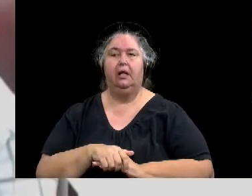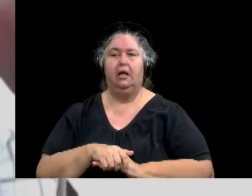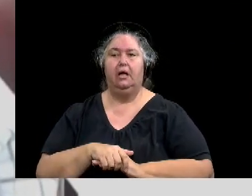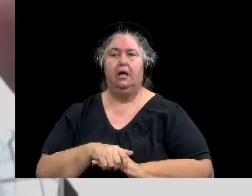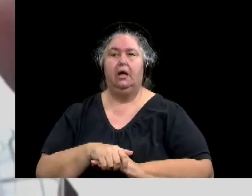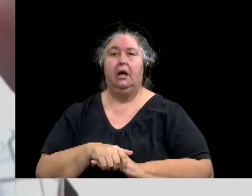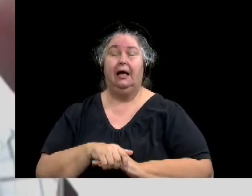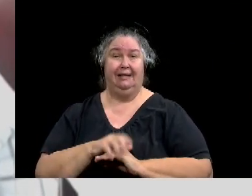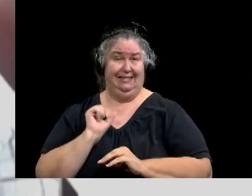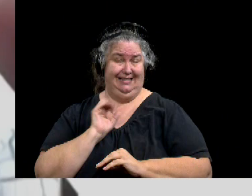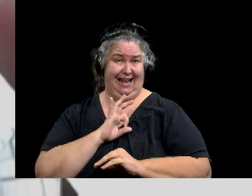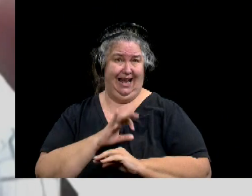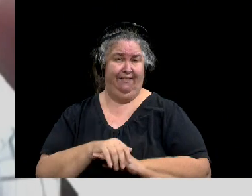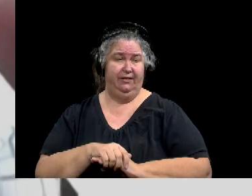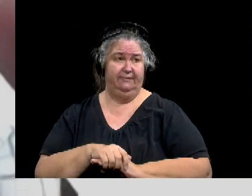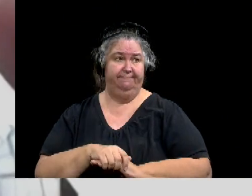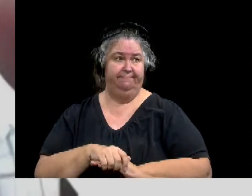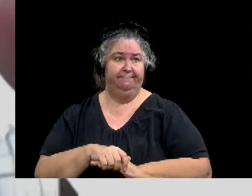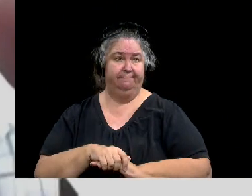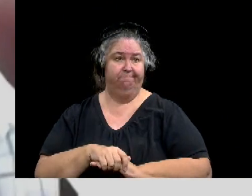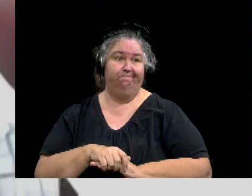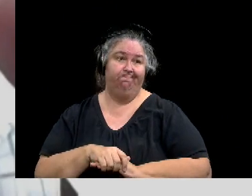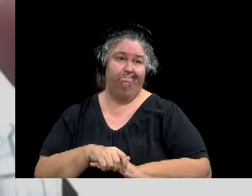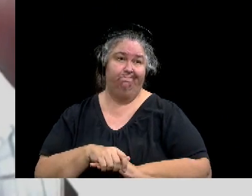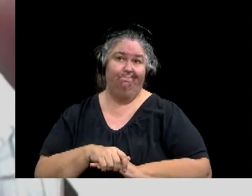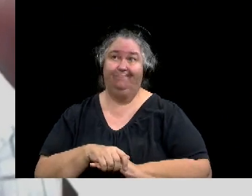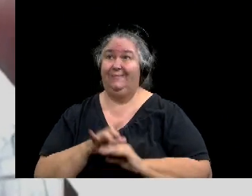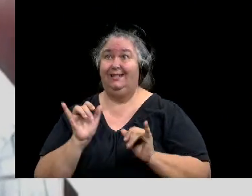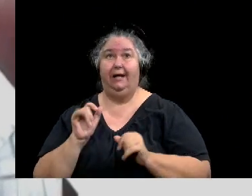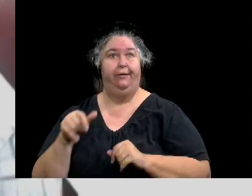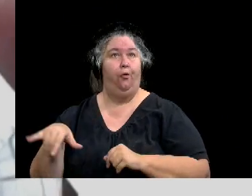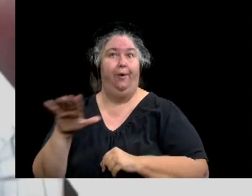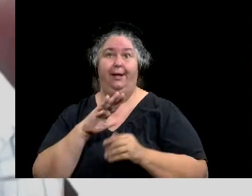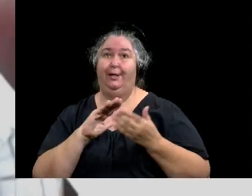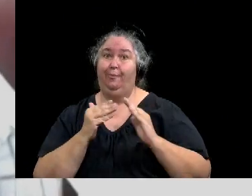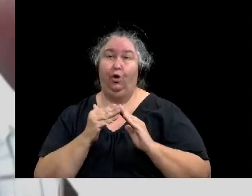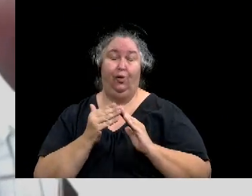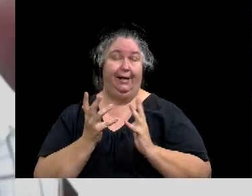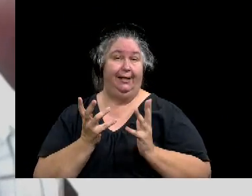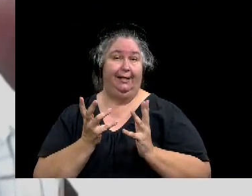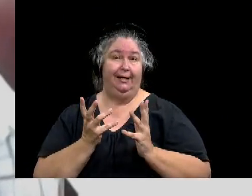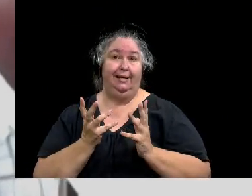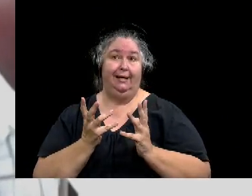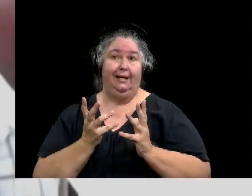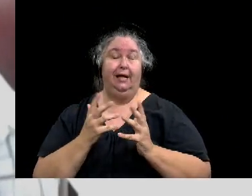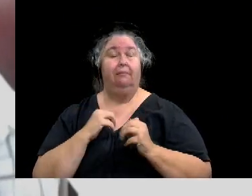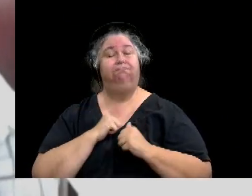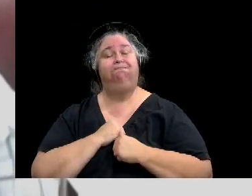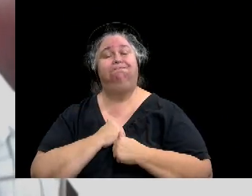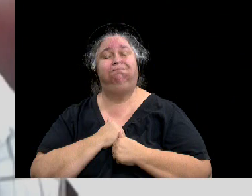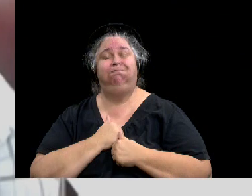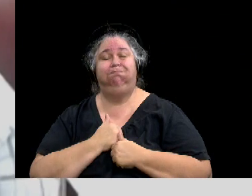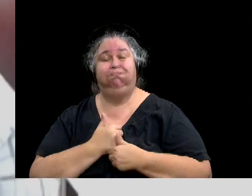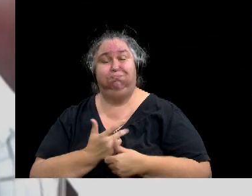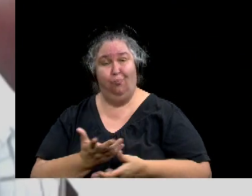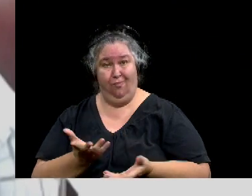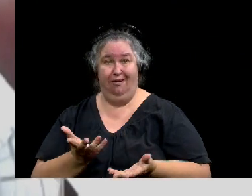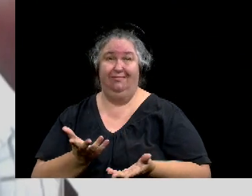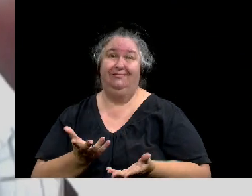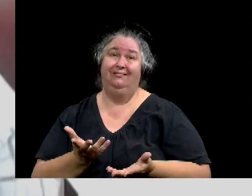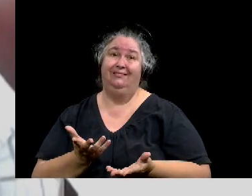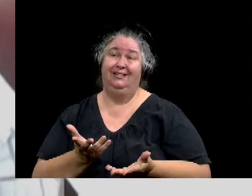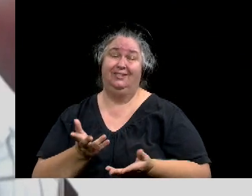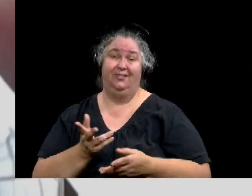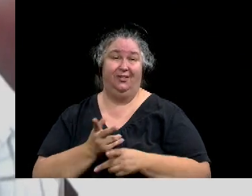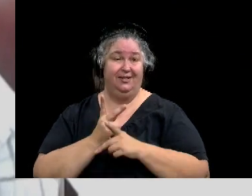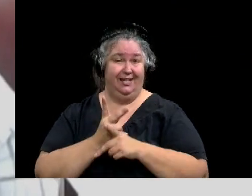And then staff, I think staff, just like the rest of the community, is growing weary. So they're taking care